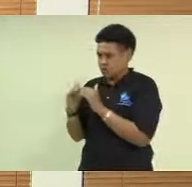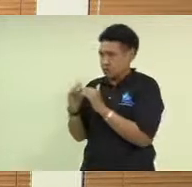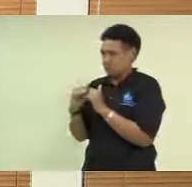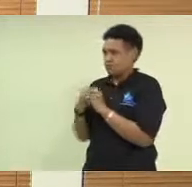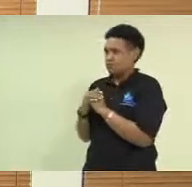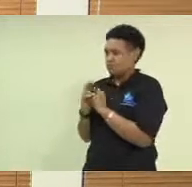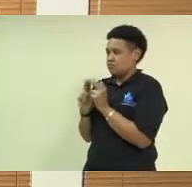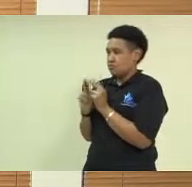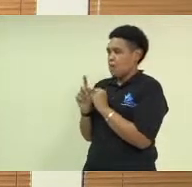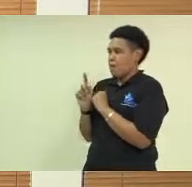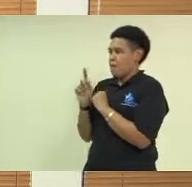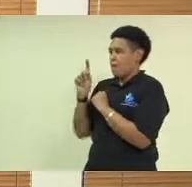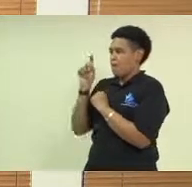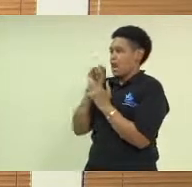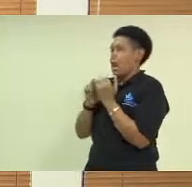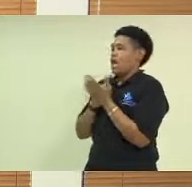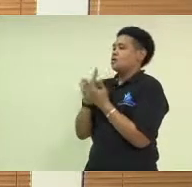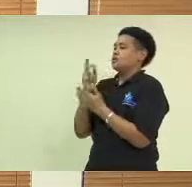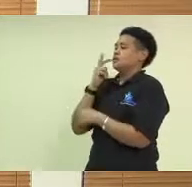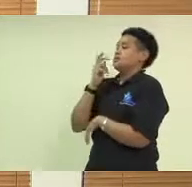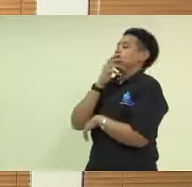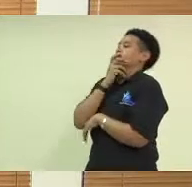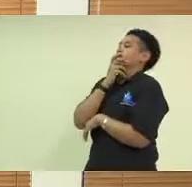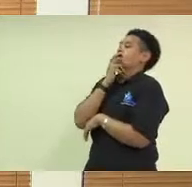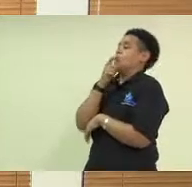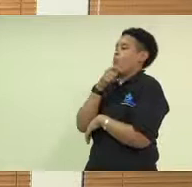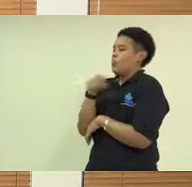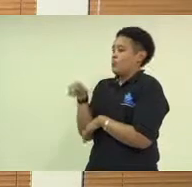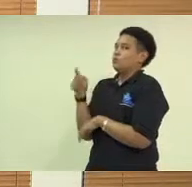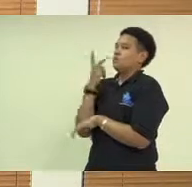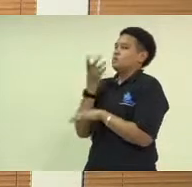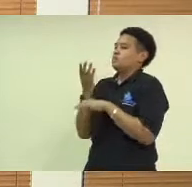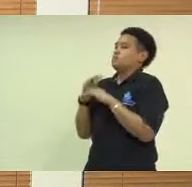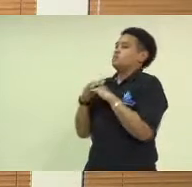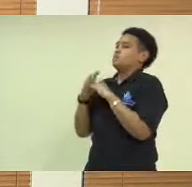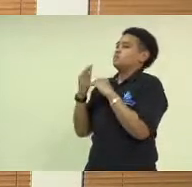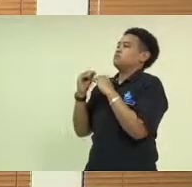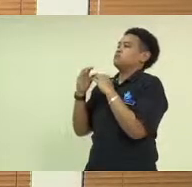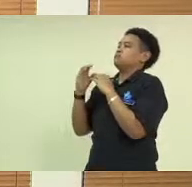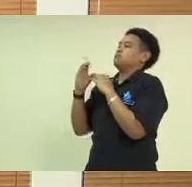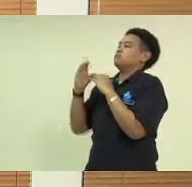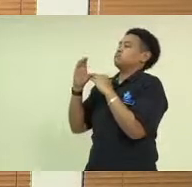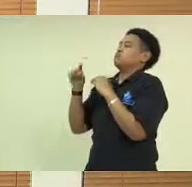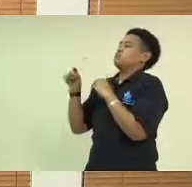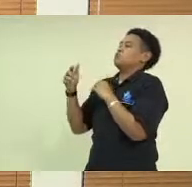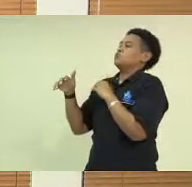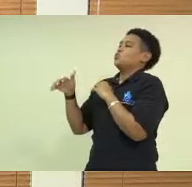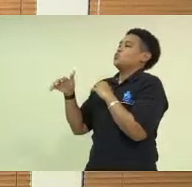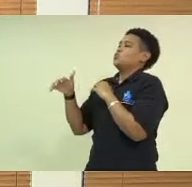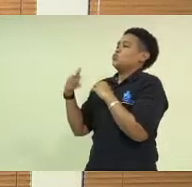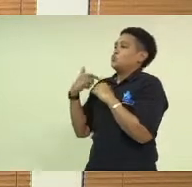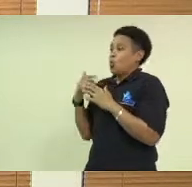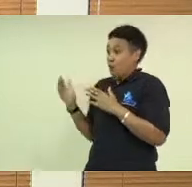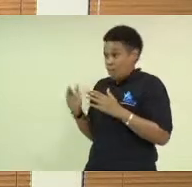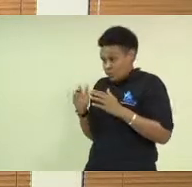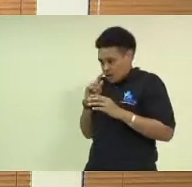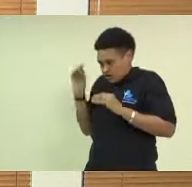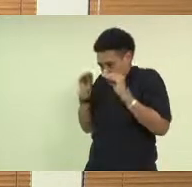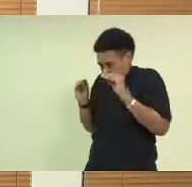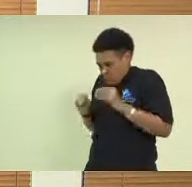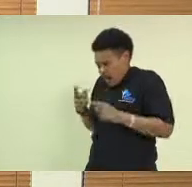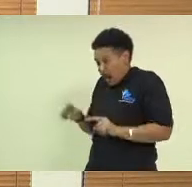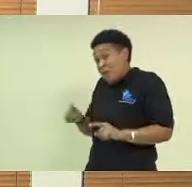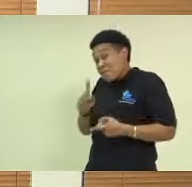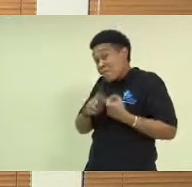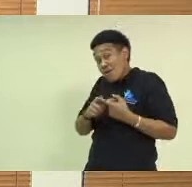latter part of last week and as well as this week. And therefore, we are preparing by putting things in place and